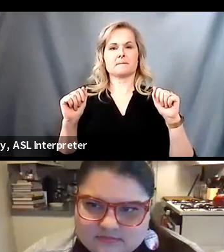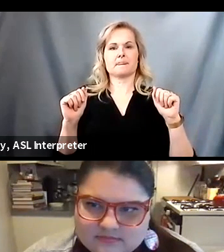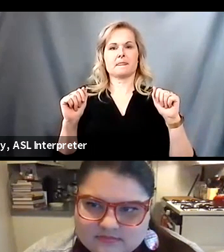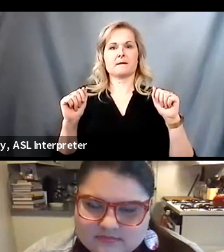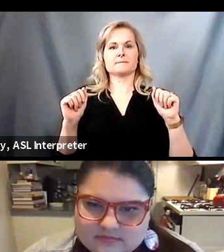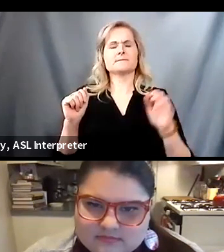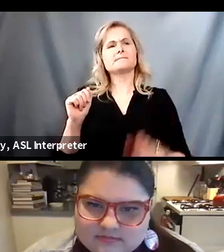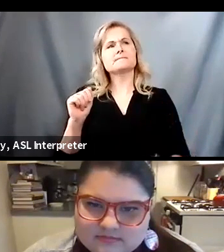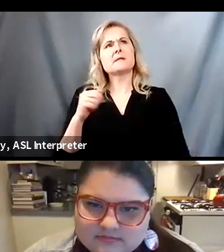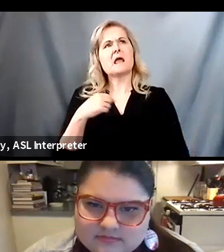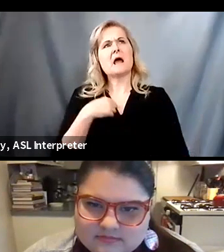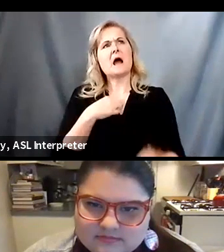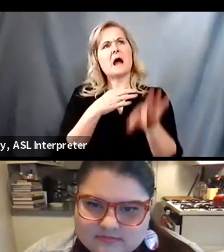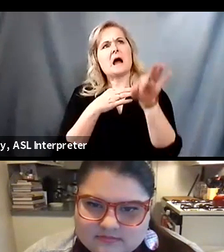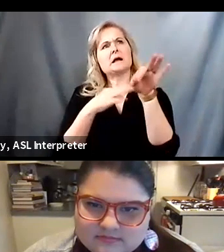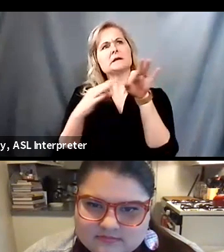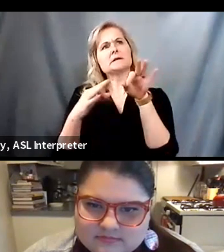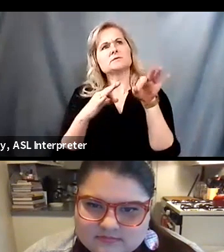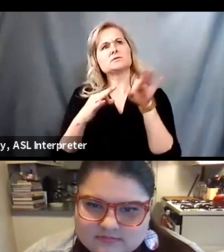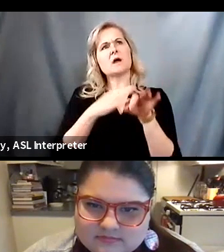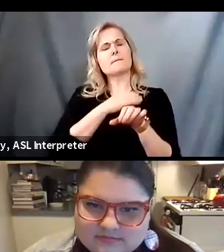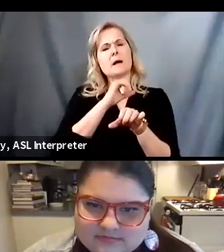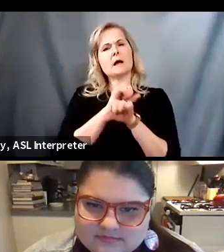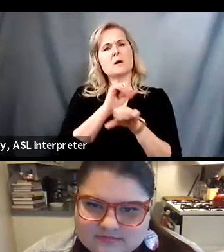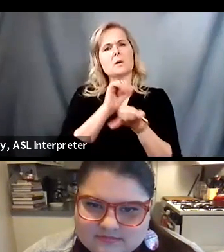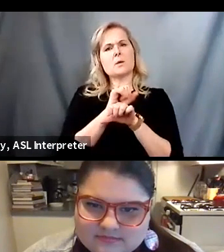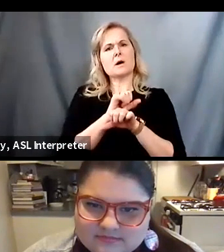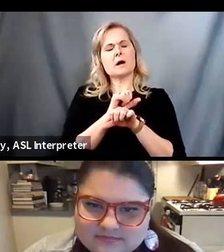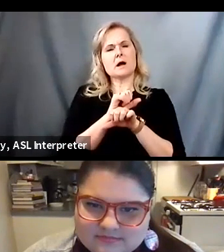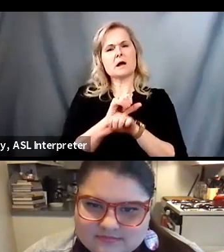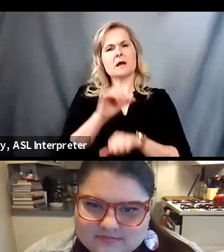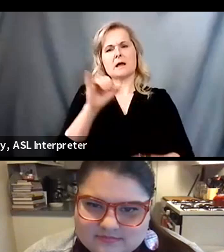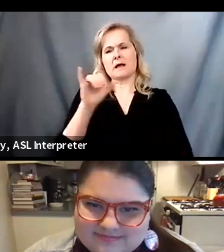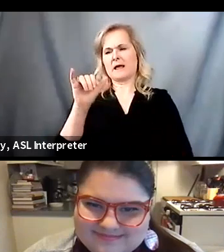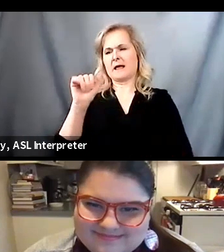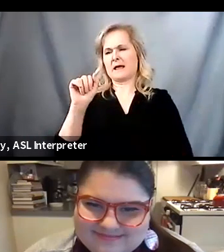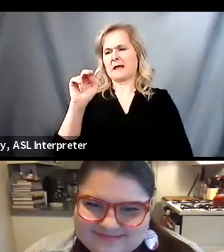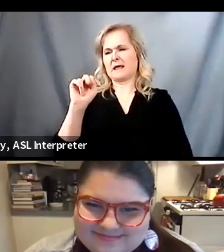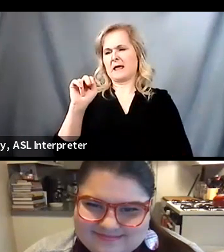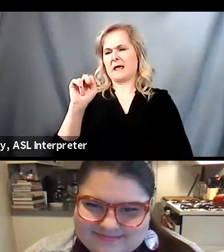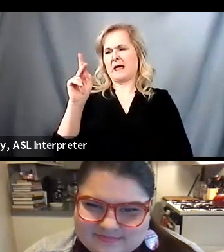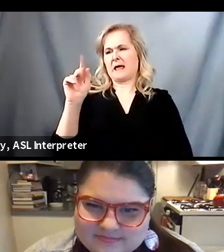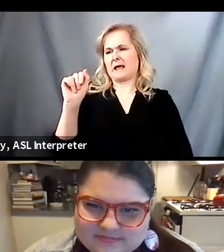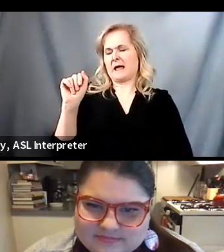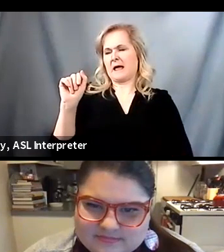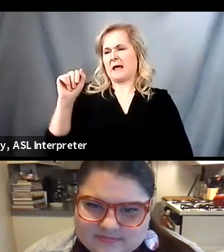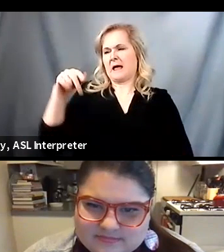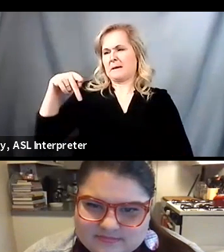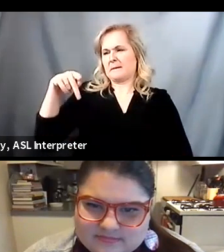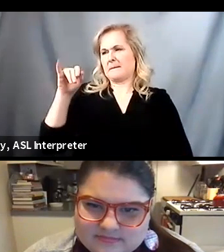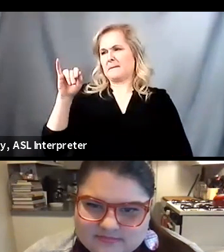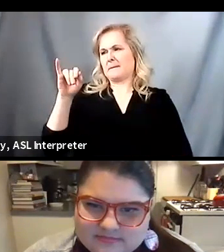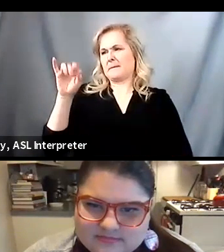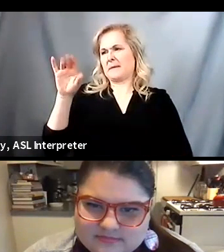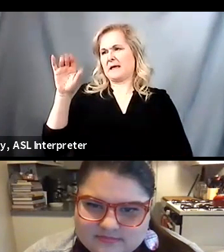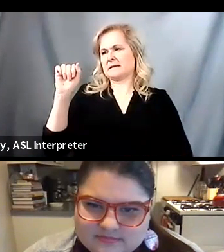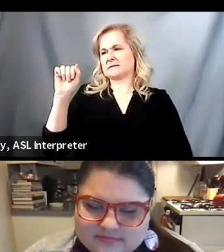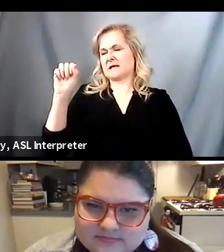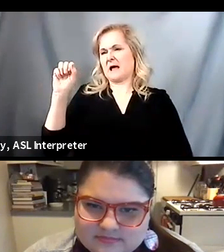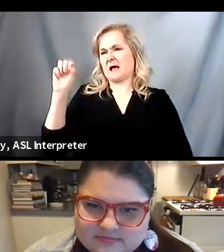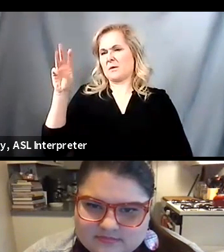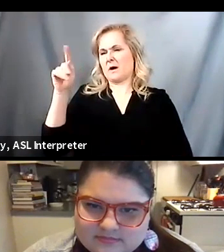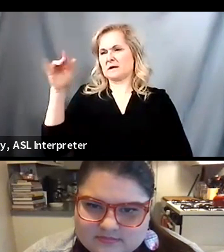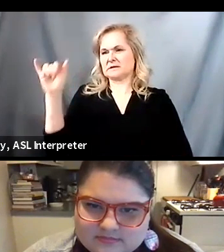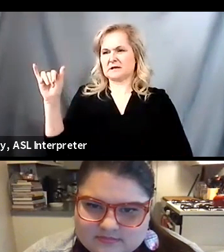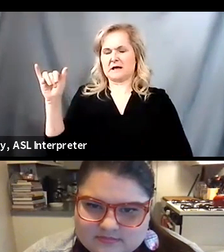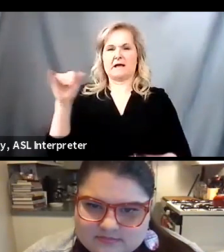I describe my work as Yankapisawacha, which is a word in Catawba, which means both